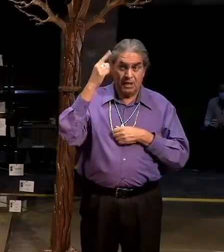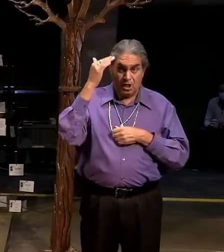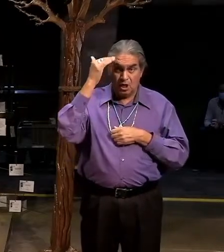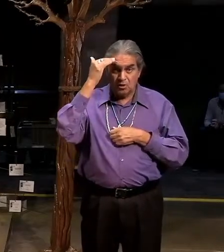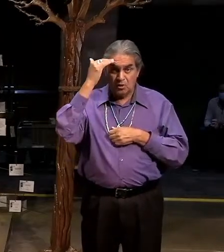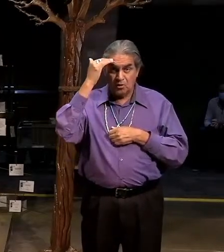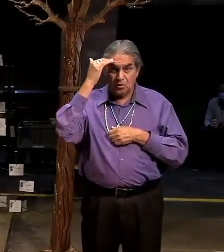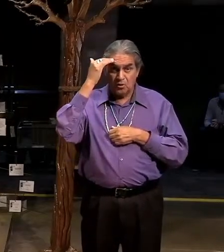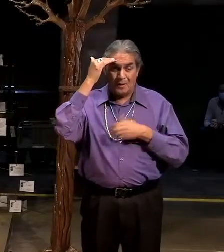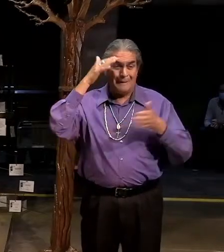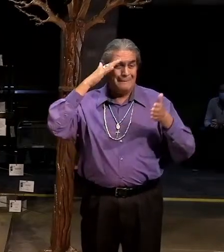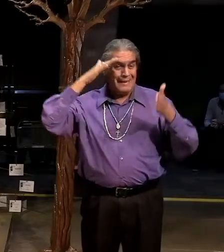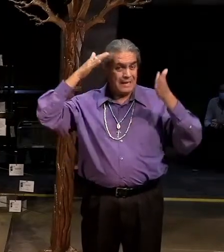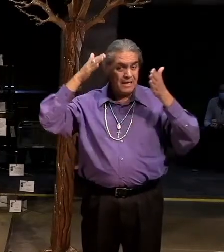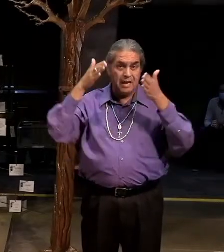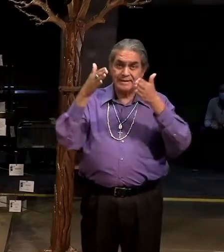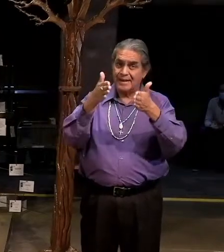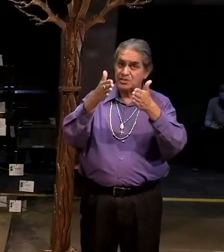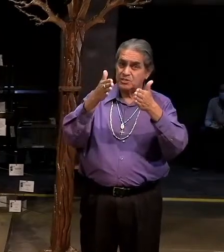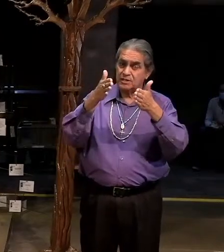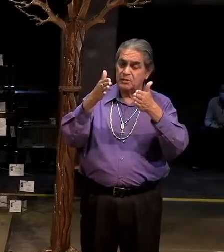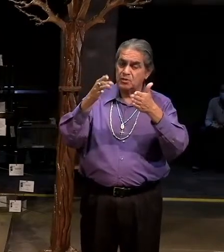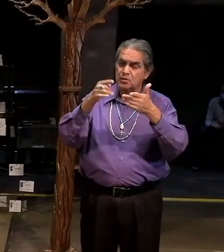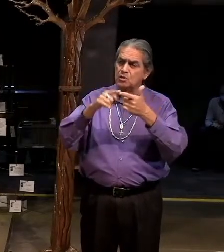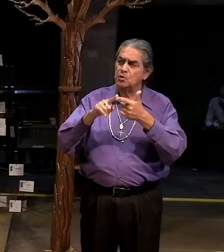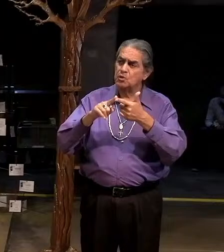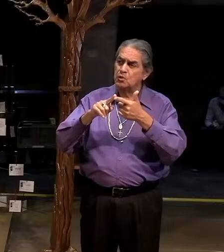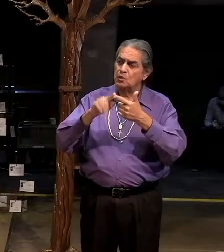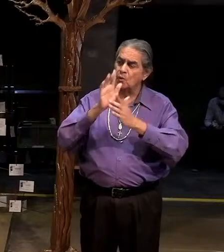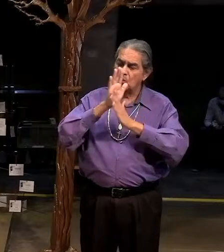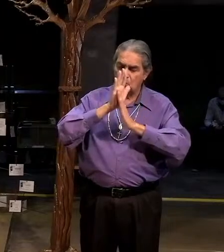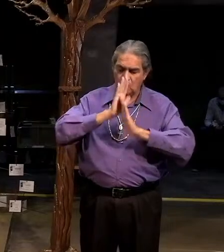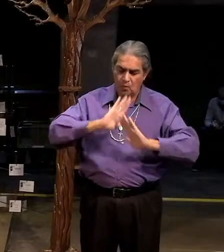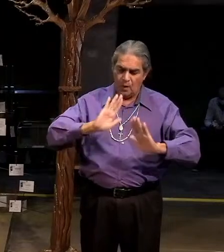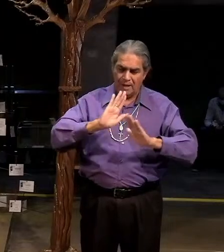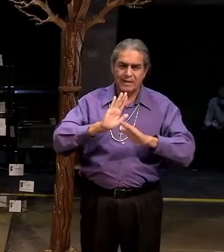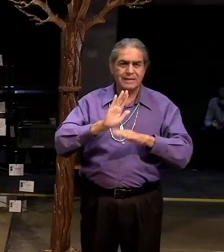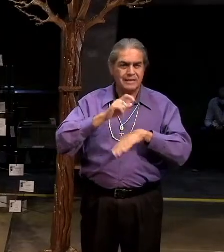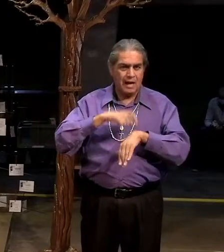Pay attention to a quiet time.